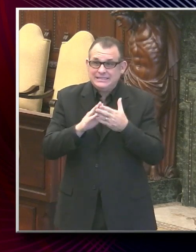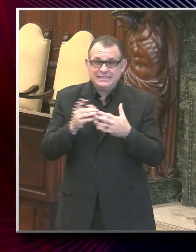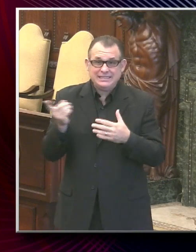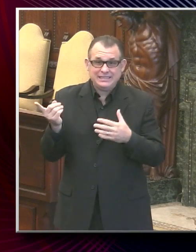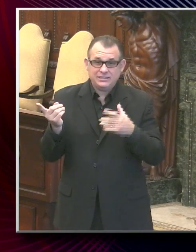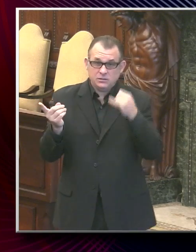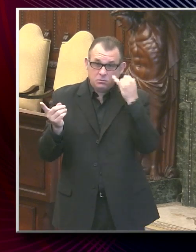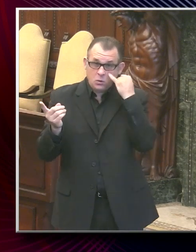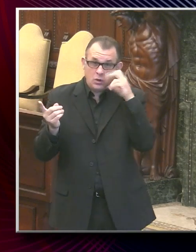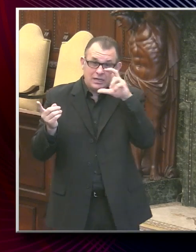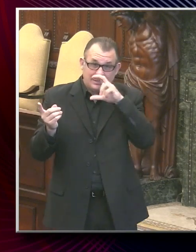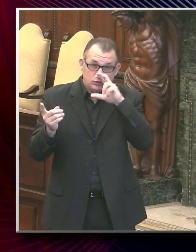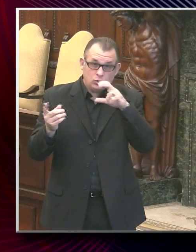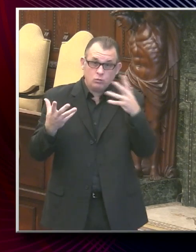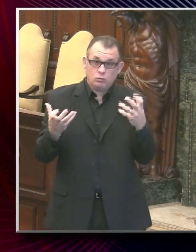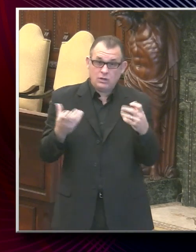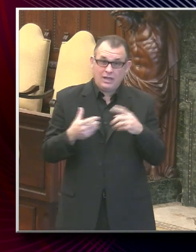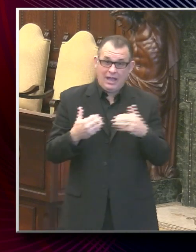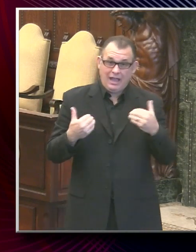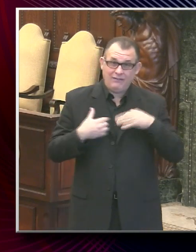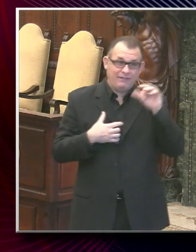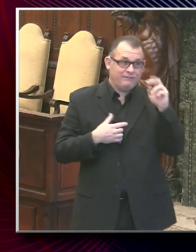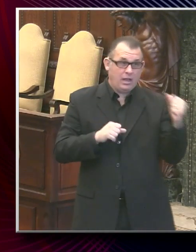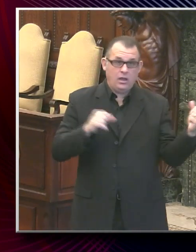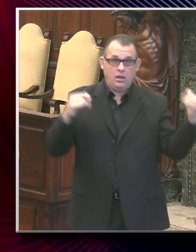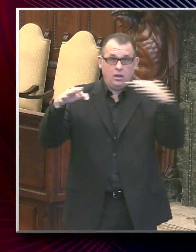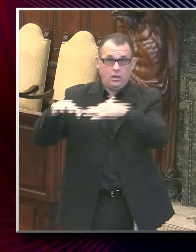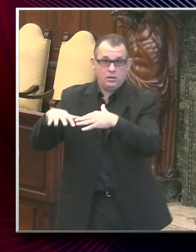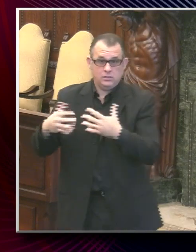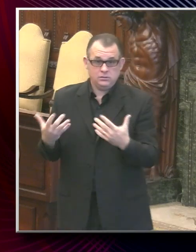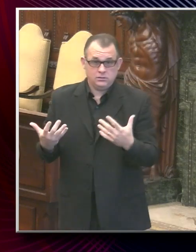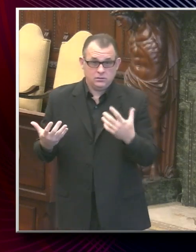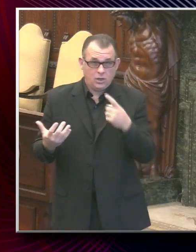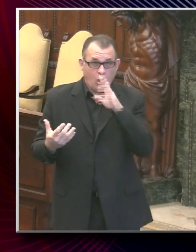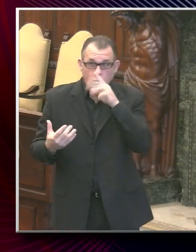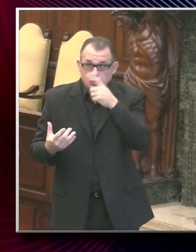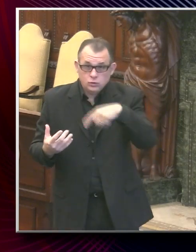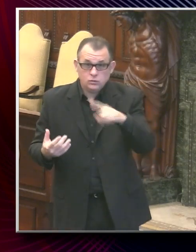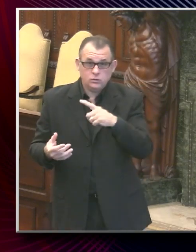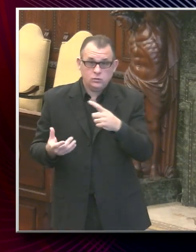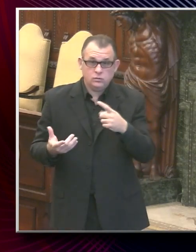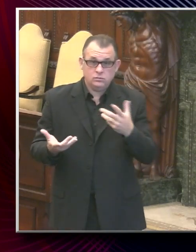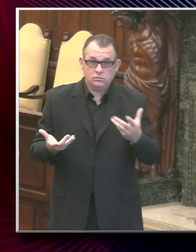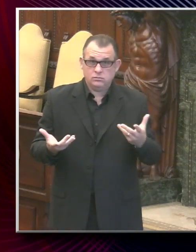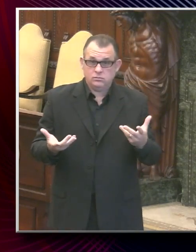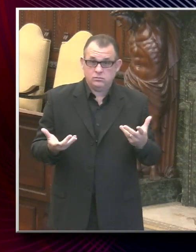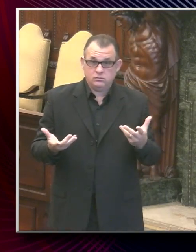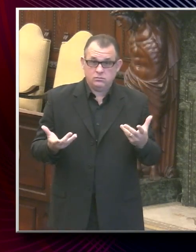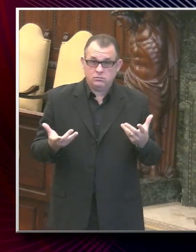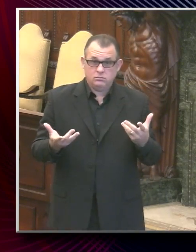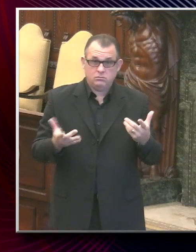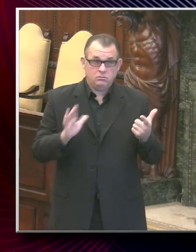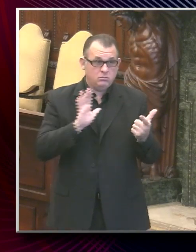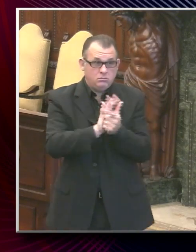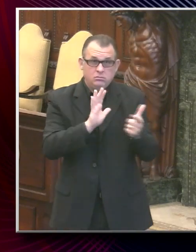Eagles wanted to have fans this year, hypothetically. Are you guys, with this part of this announcement, banning that from